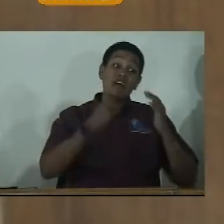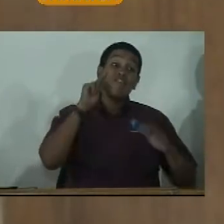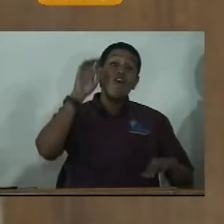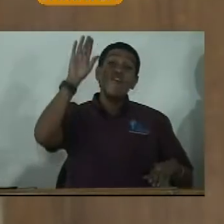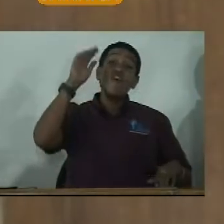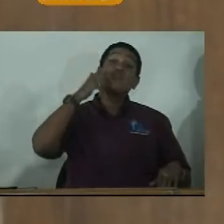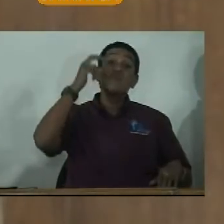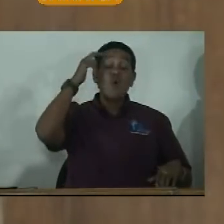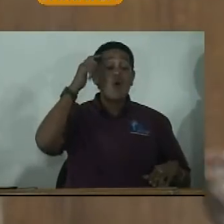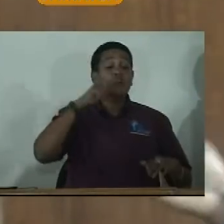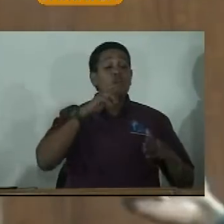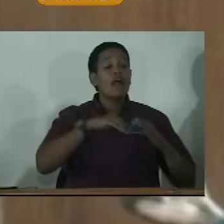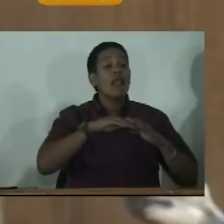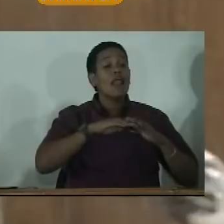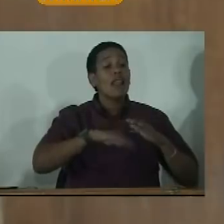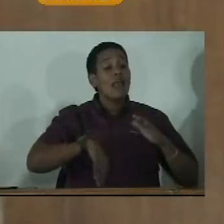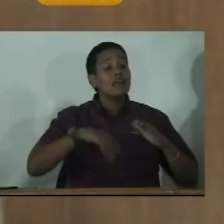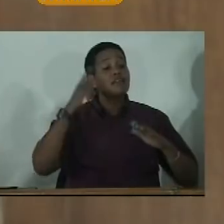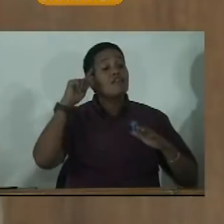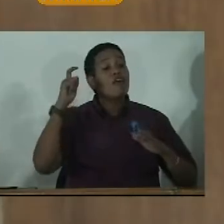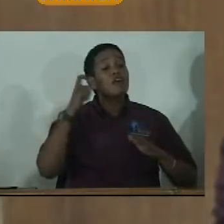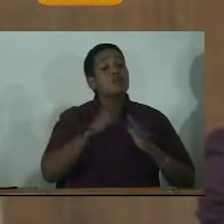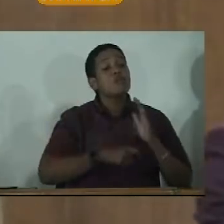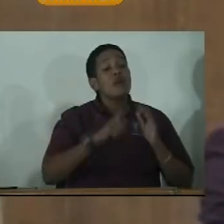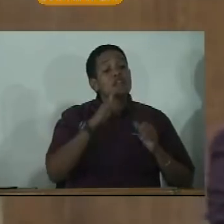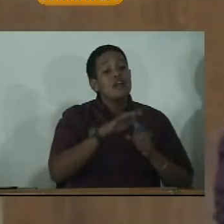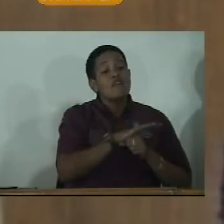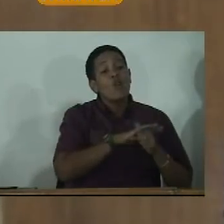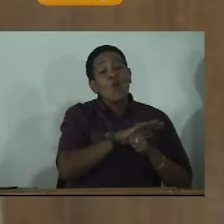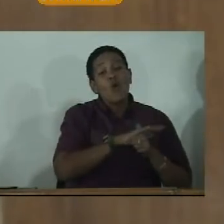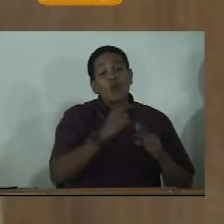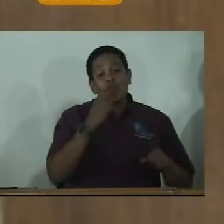much less than the price of local mutton.